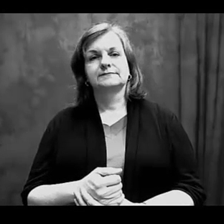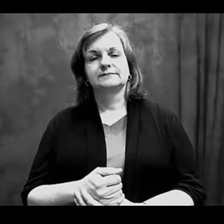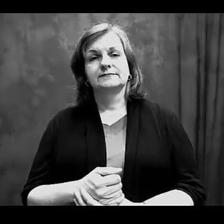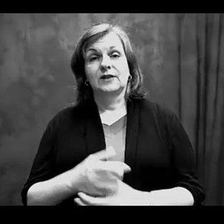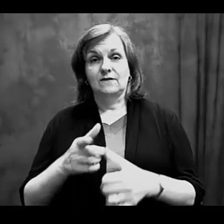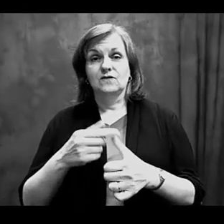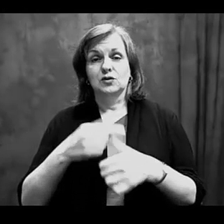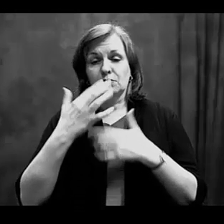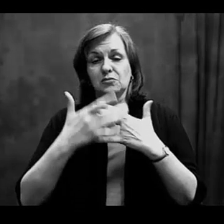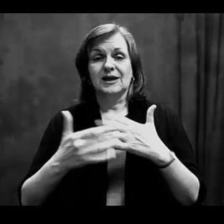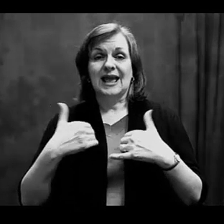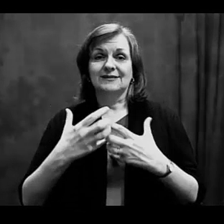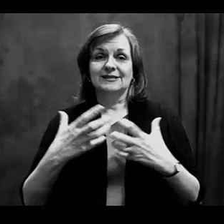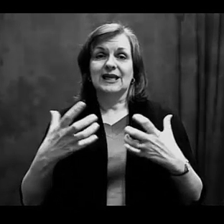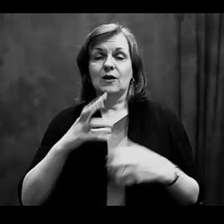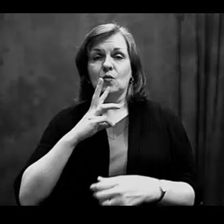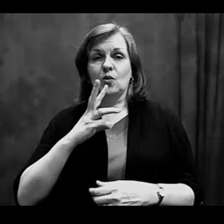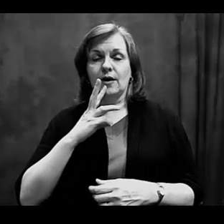Why is it thick?